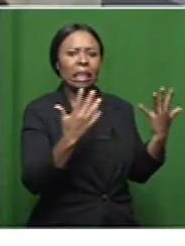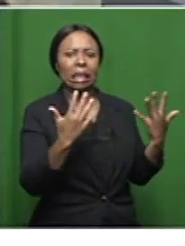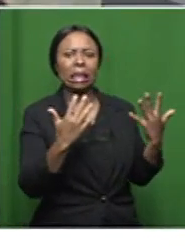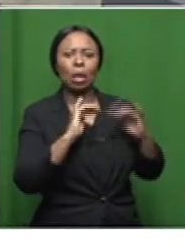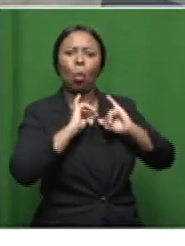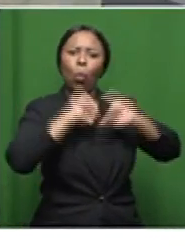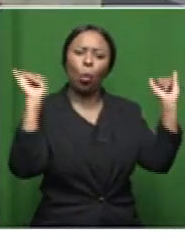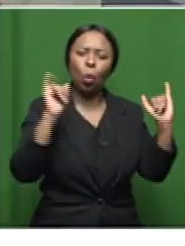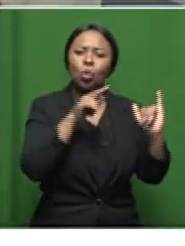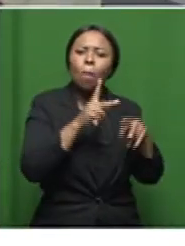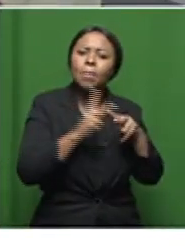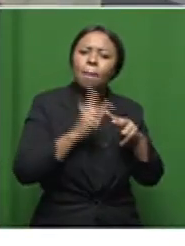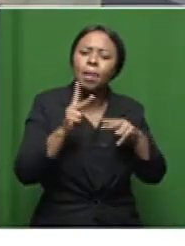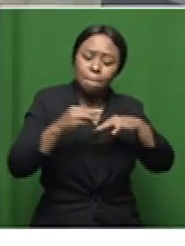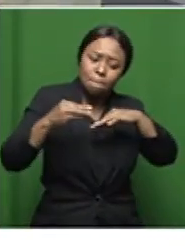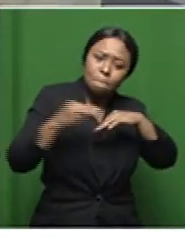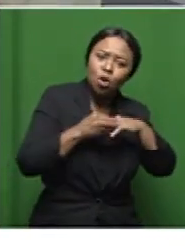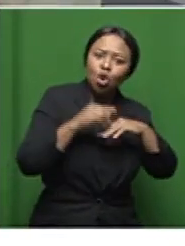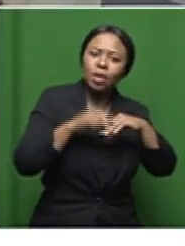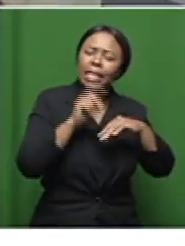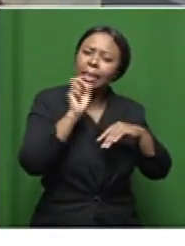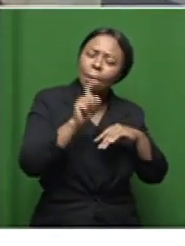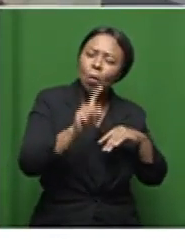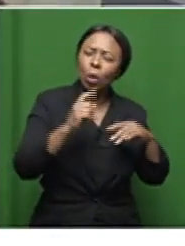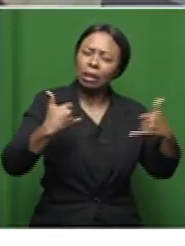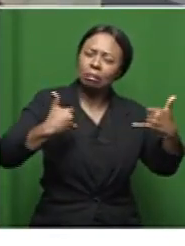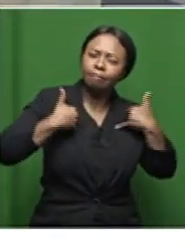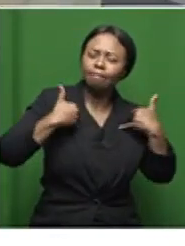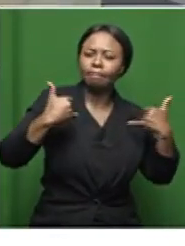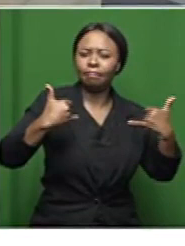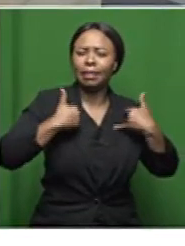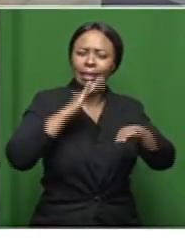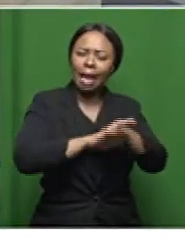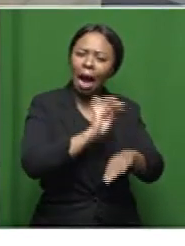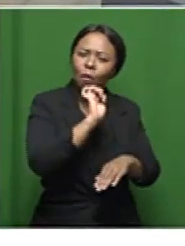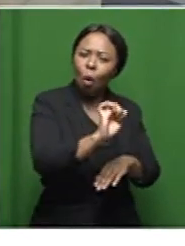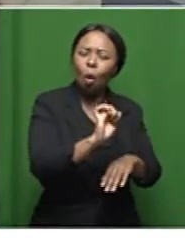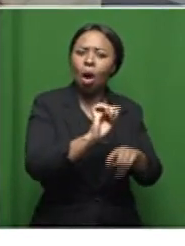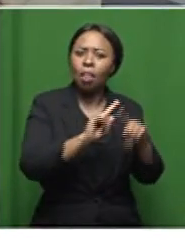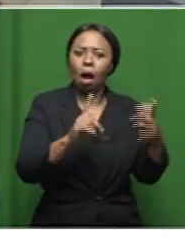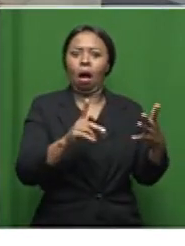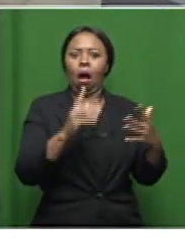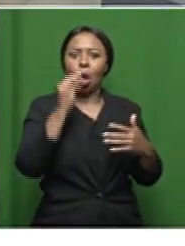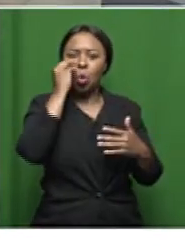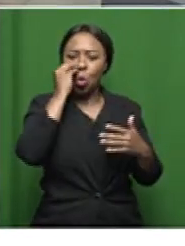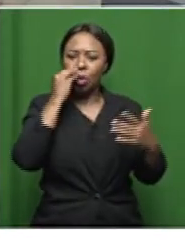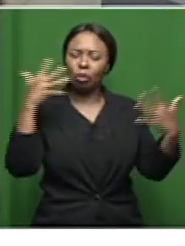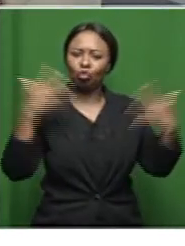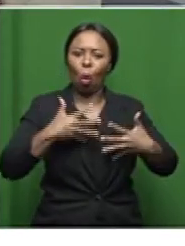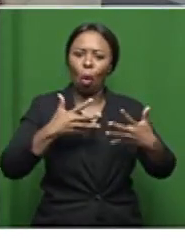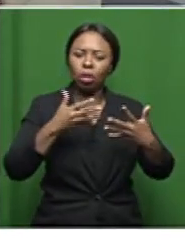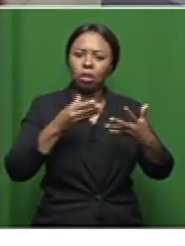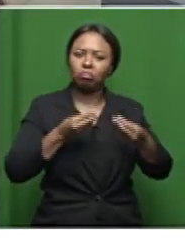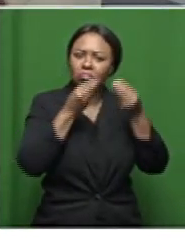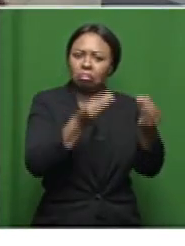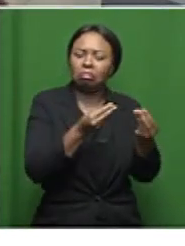get married. It was supposed to be such a joyous time for you, and you get such news. Tell me,